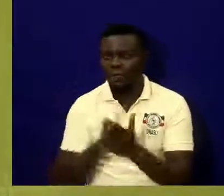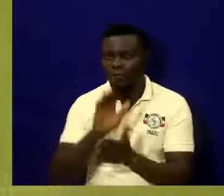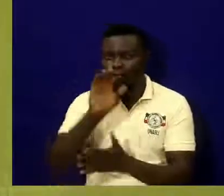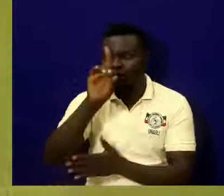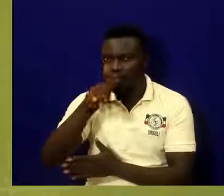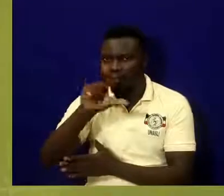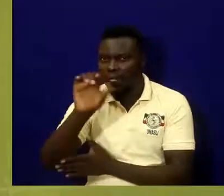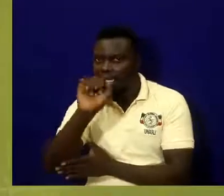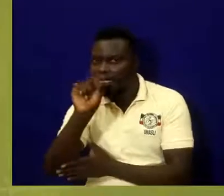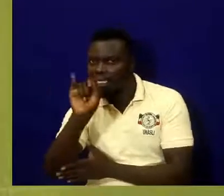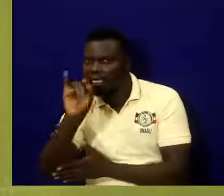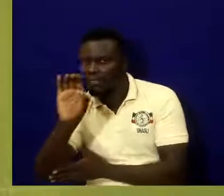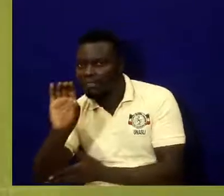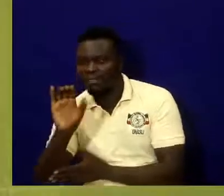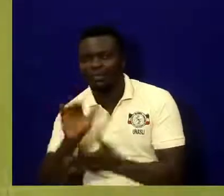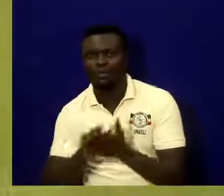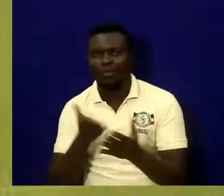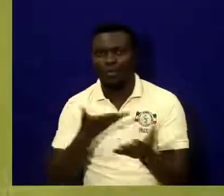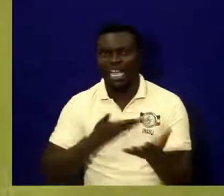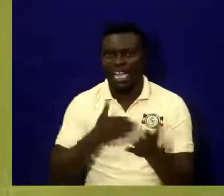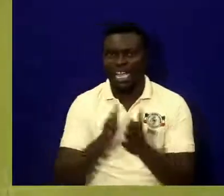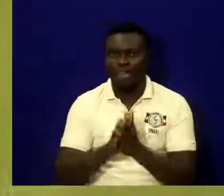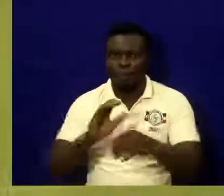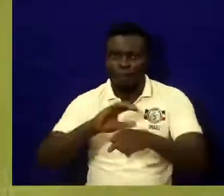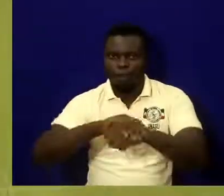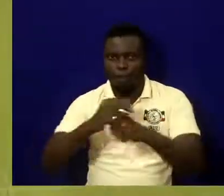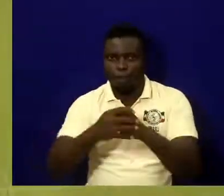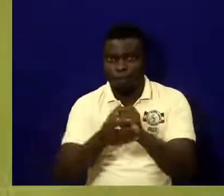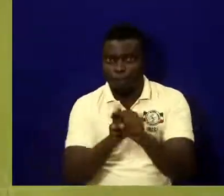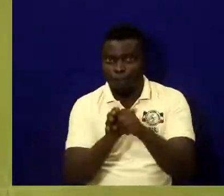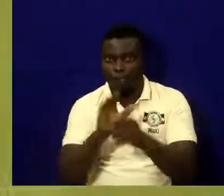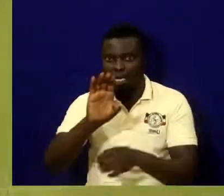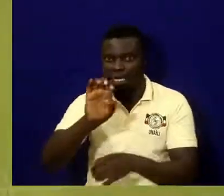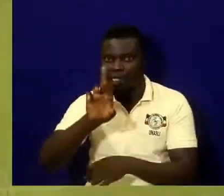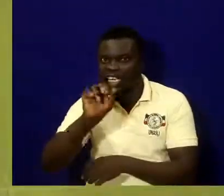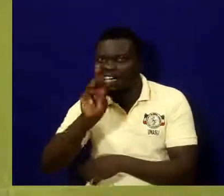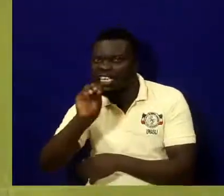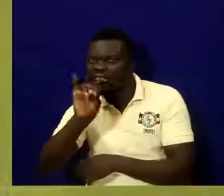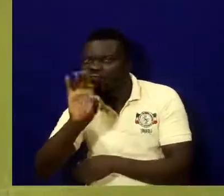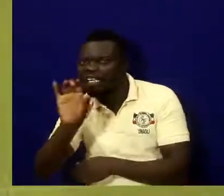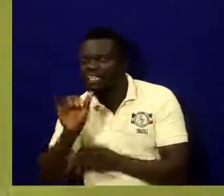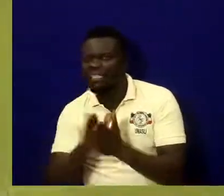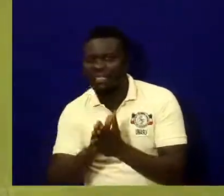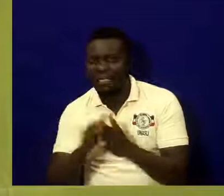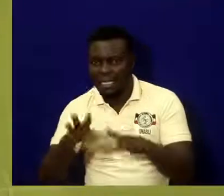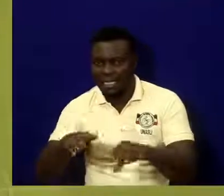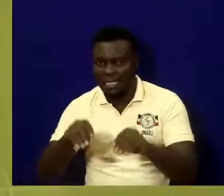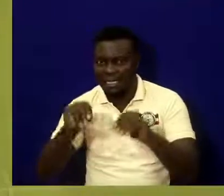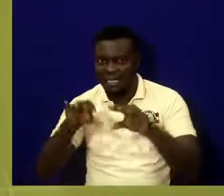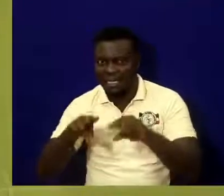plastic, we have ceramic. Some people call them clay.